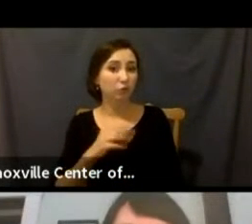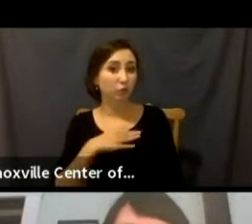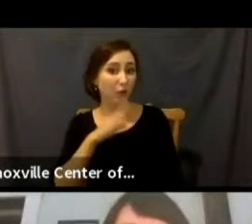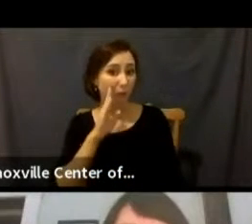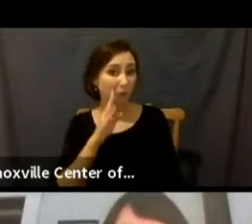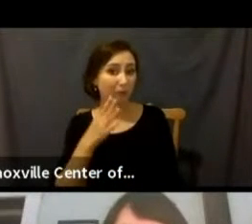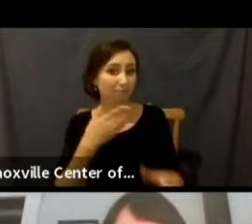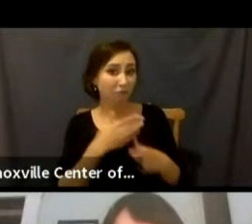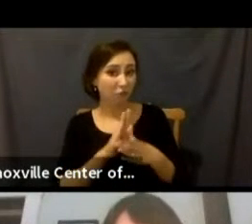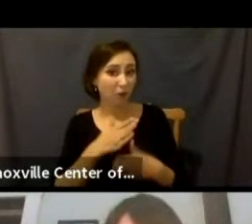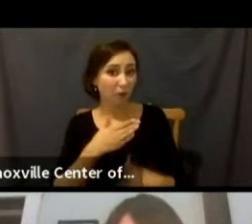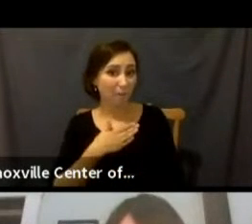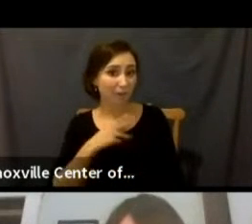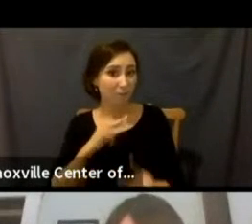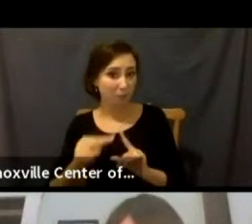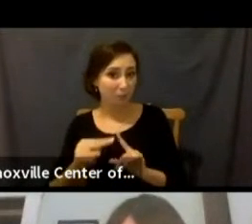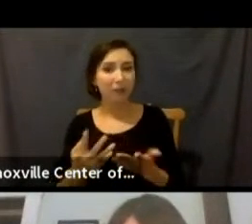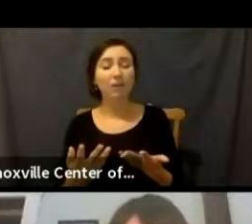To me,